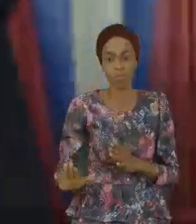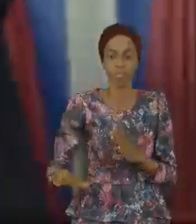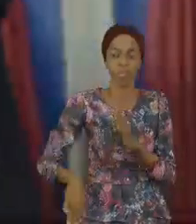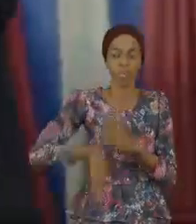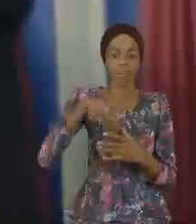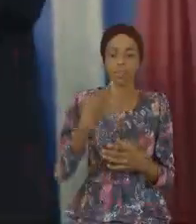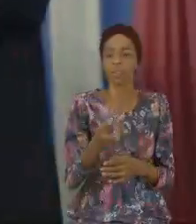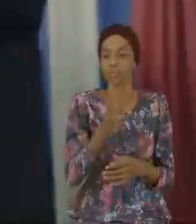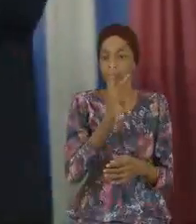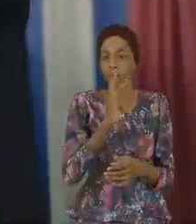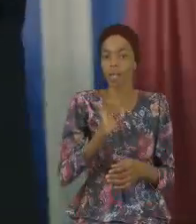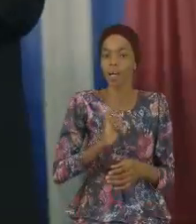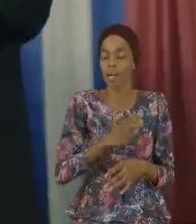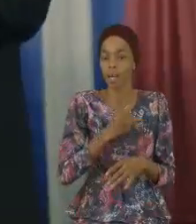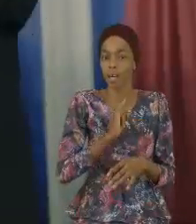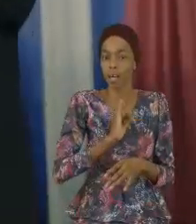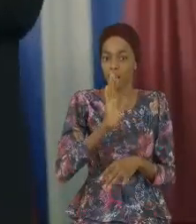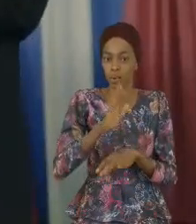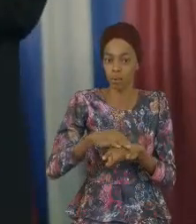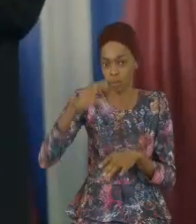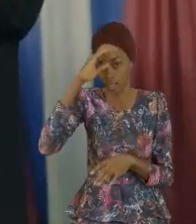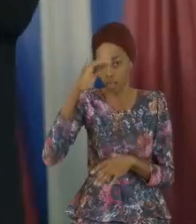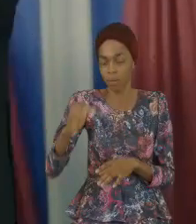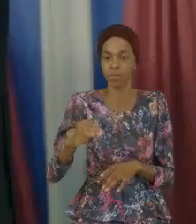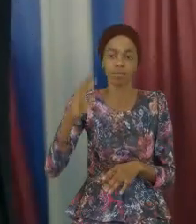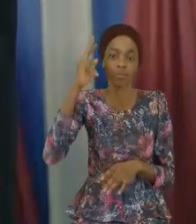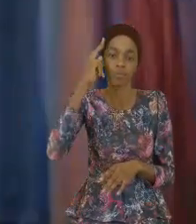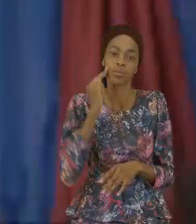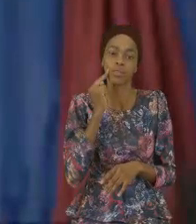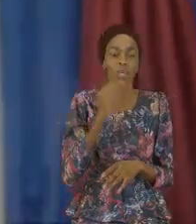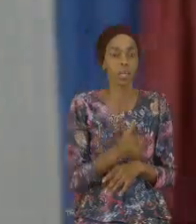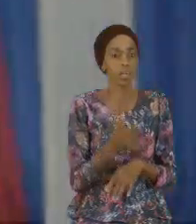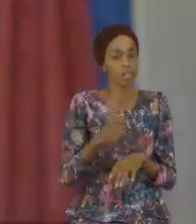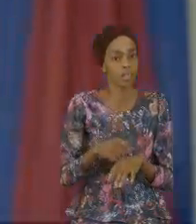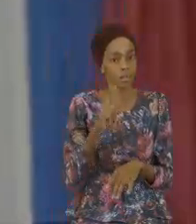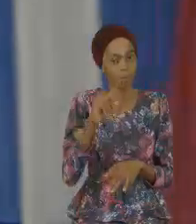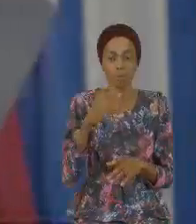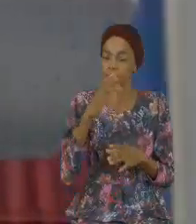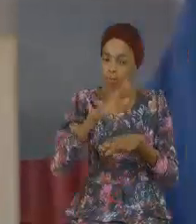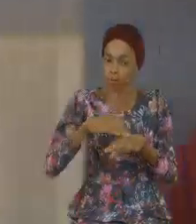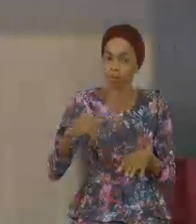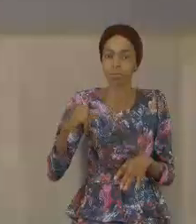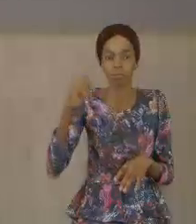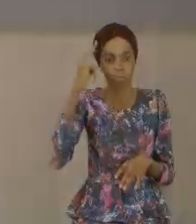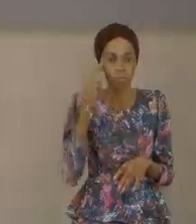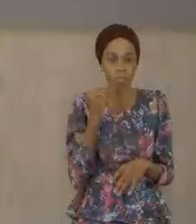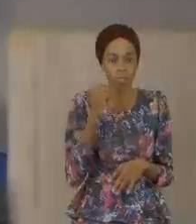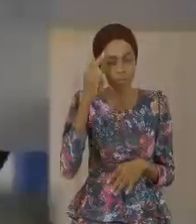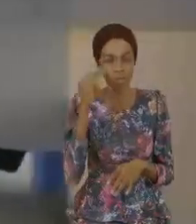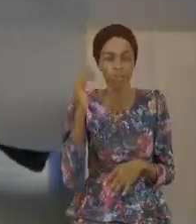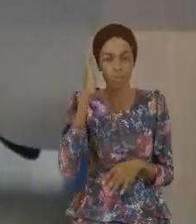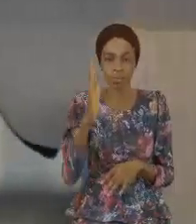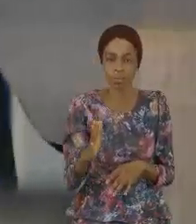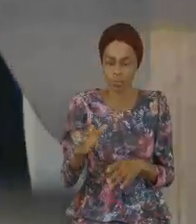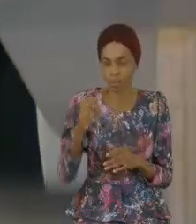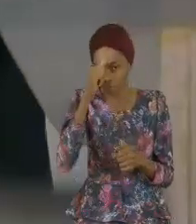and I call him Moses. And then every time you mention Moses, Moses will remember, I was taken out of the